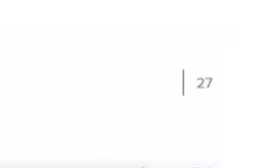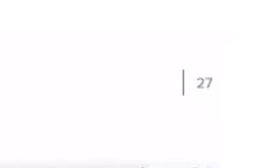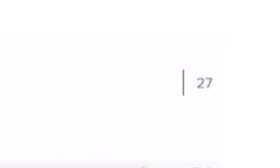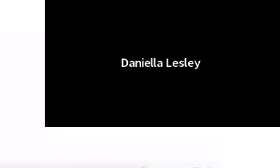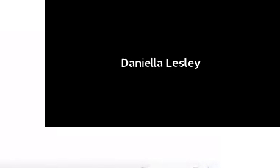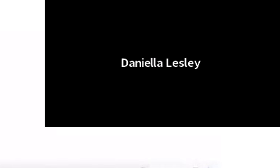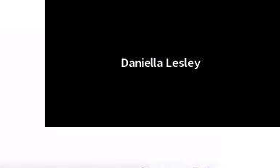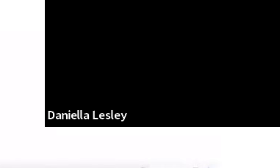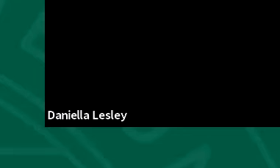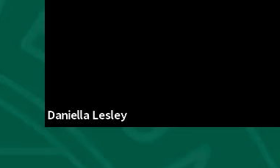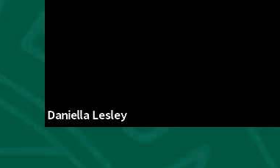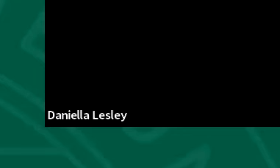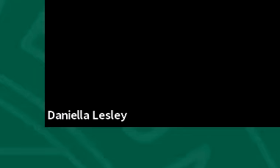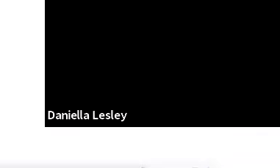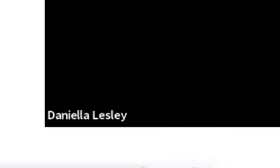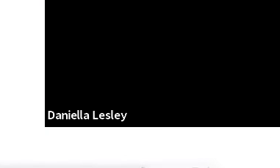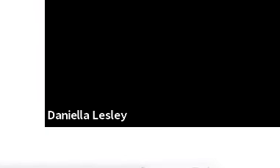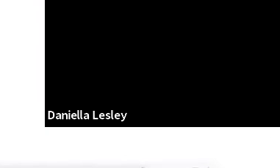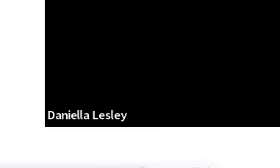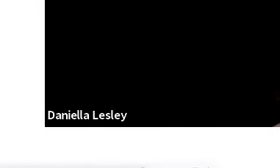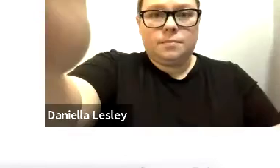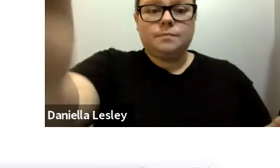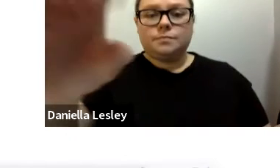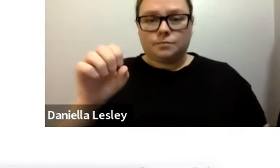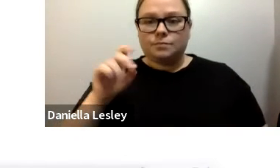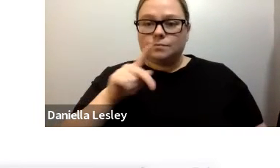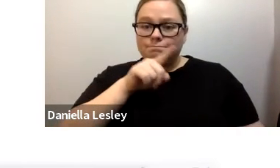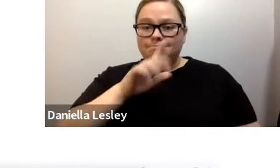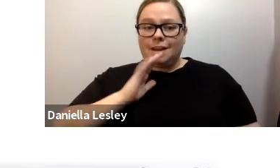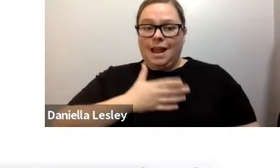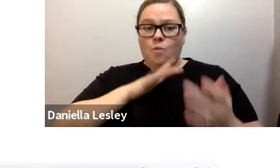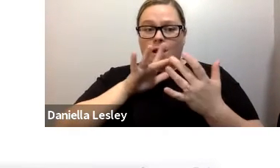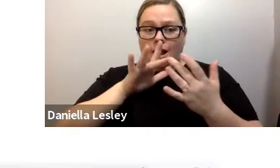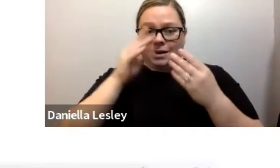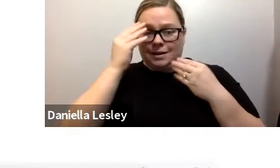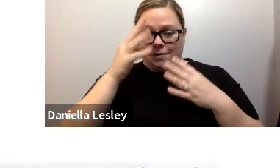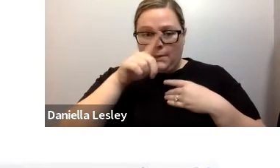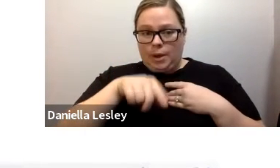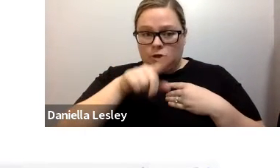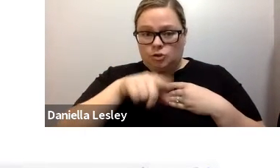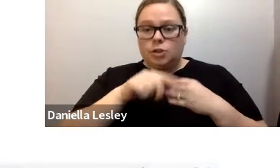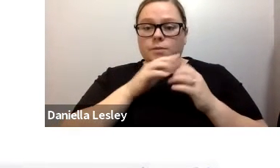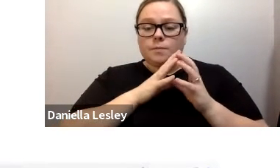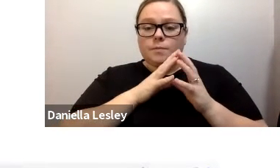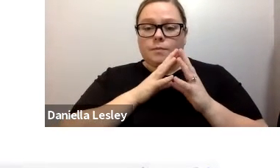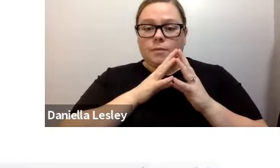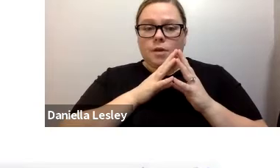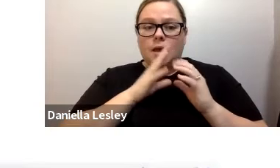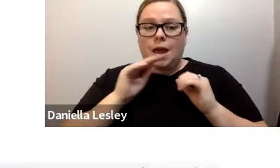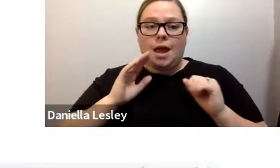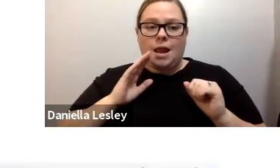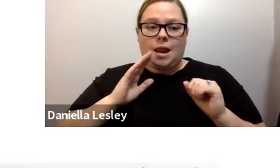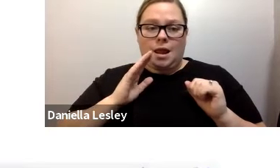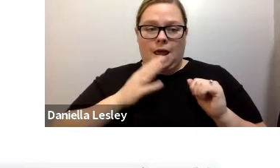All right, that is our contact information and our protocol